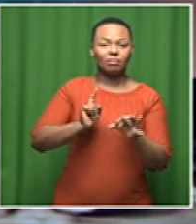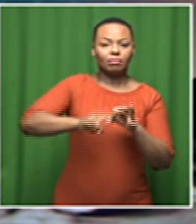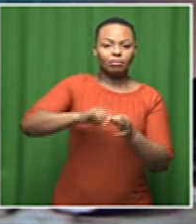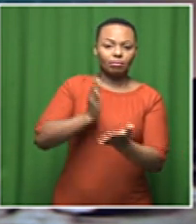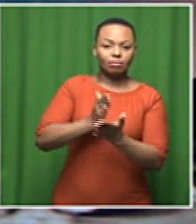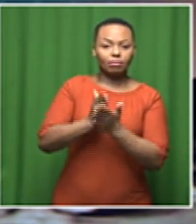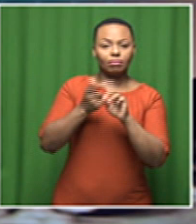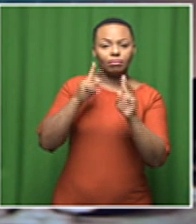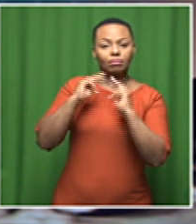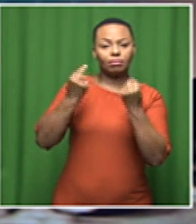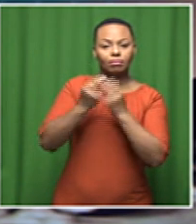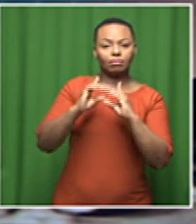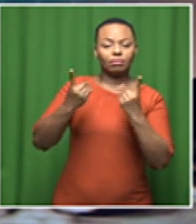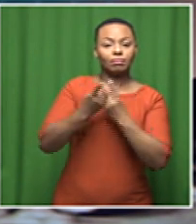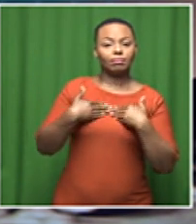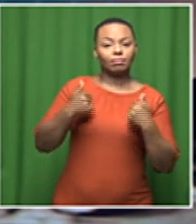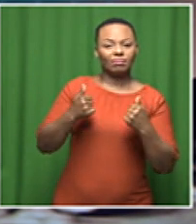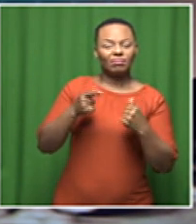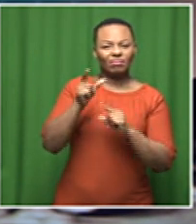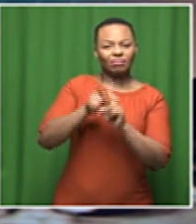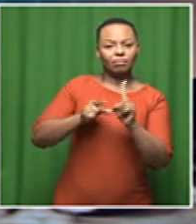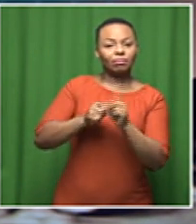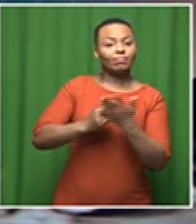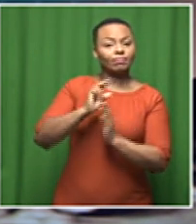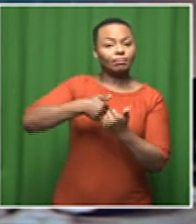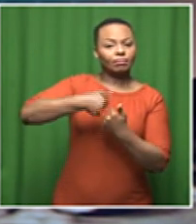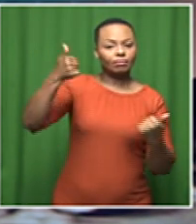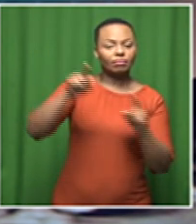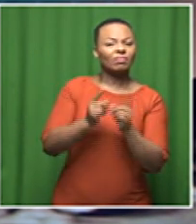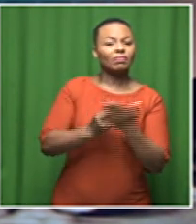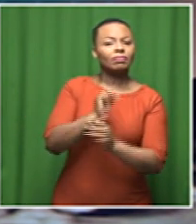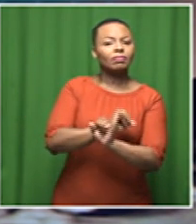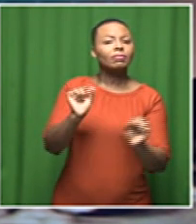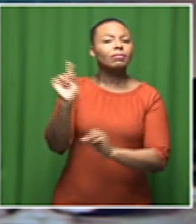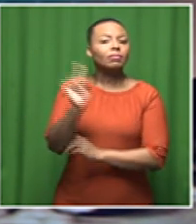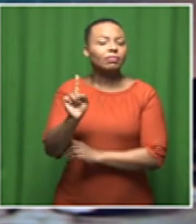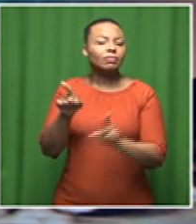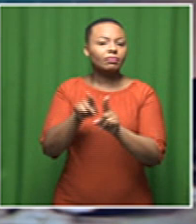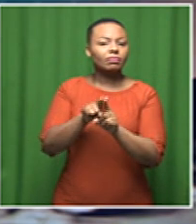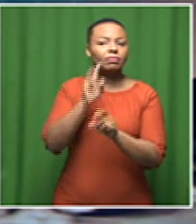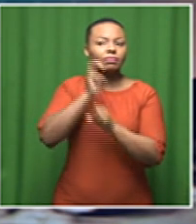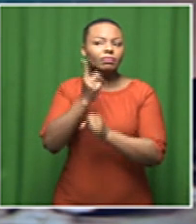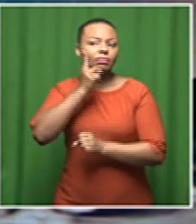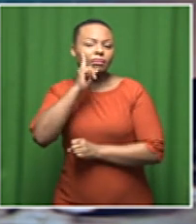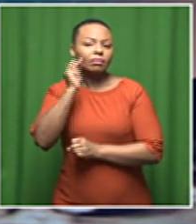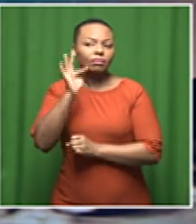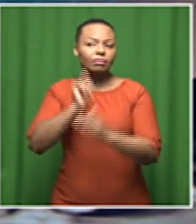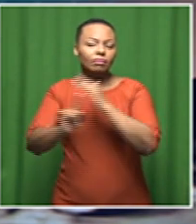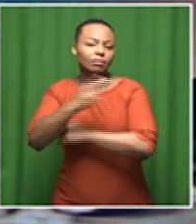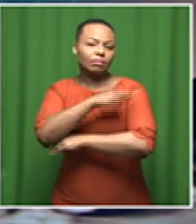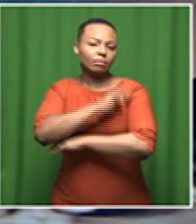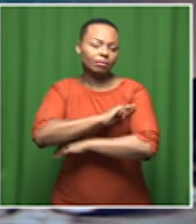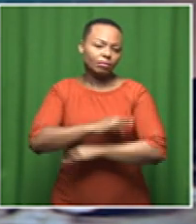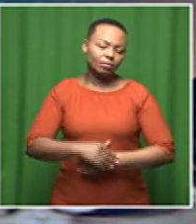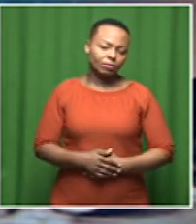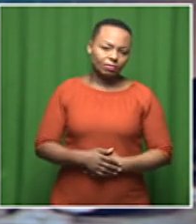Department of Health about Patients' Rights Charter, and of course, what rights are actually there and what you need to look out for when you're being treated at a healthcare